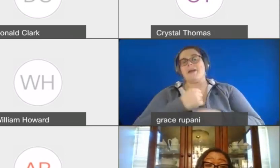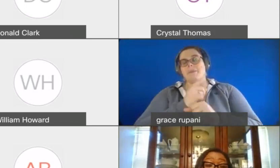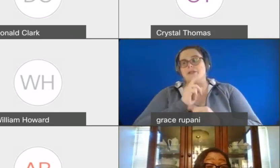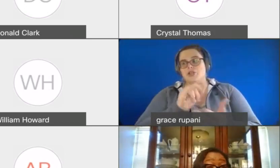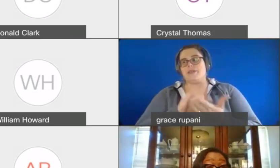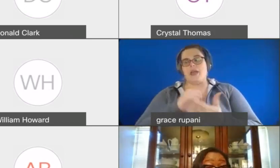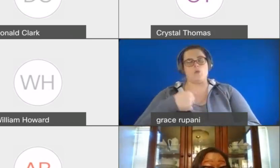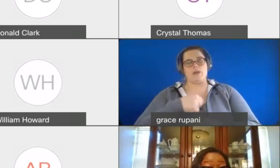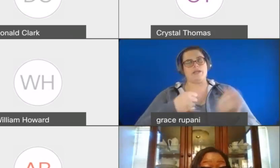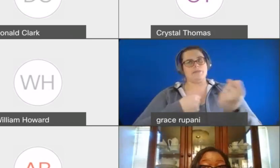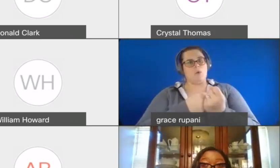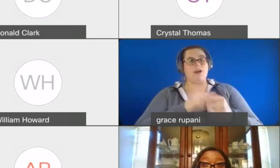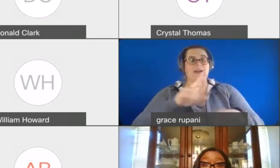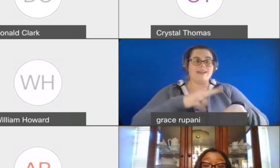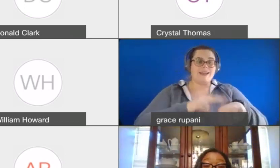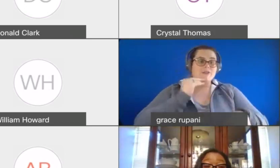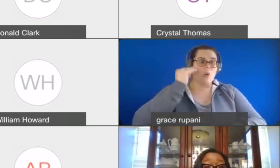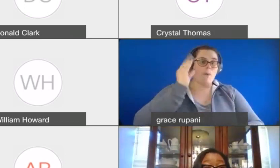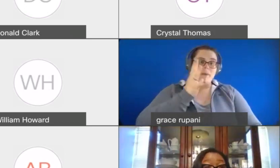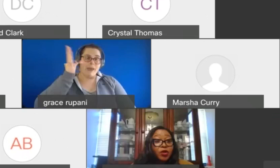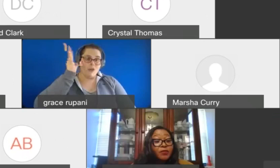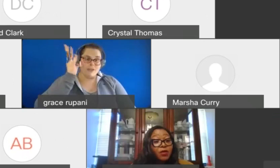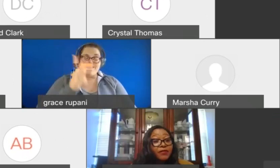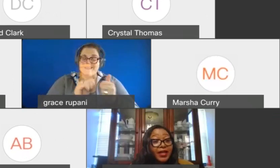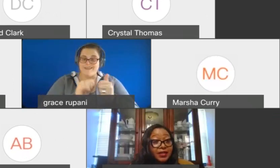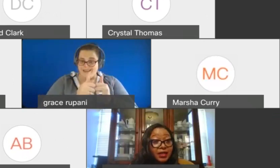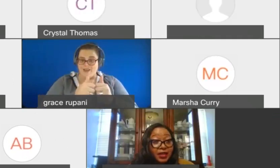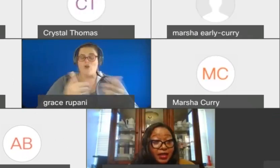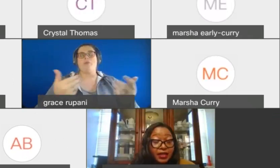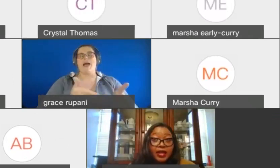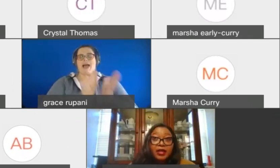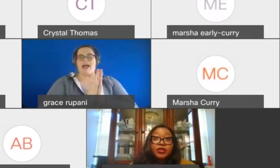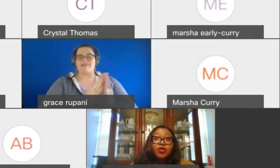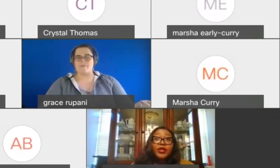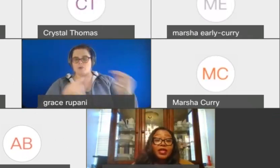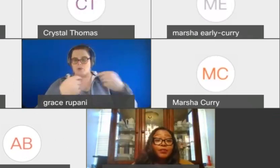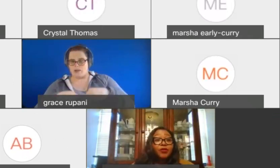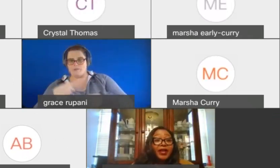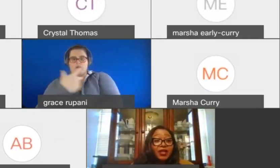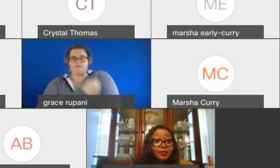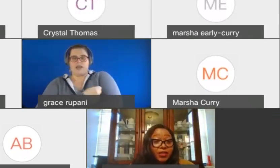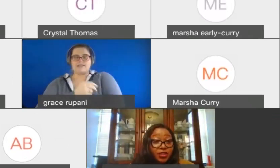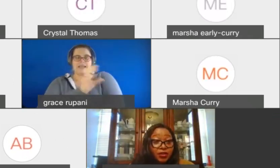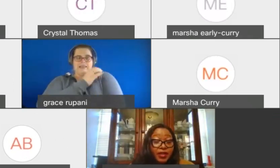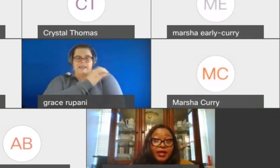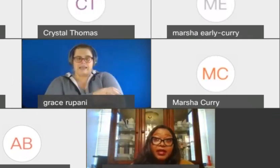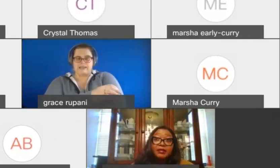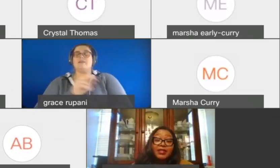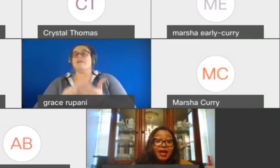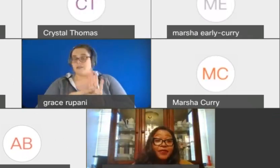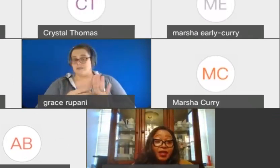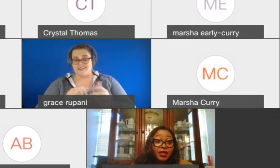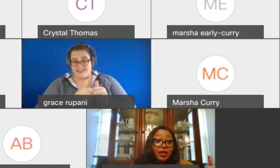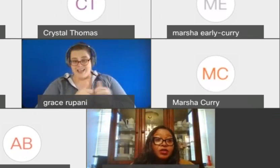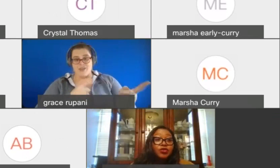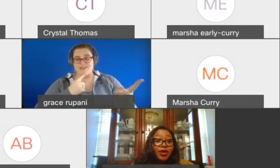that we supported our natural home parents by having them come to our vaccine clinic. So we did provide transportation